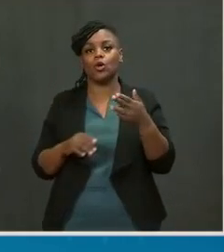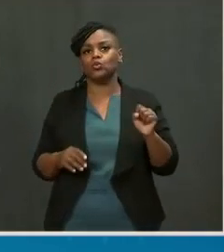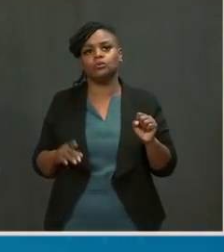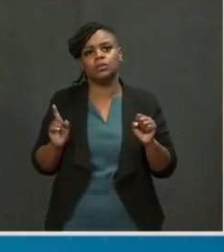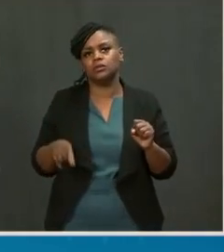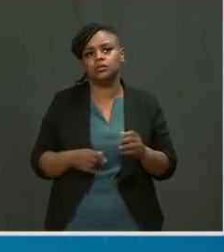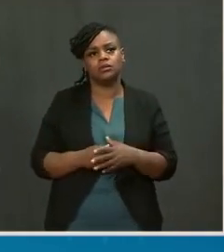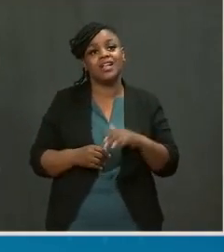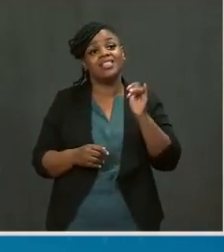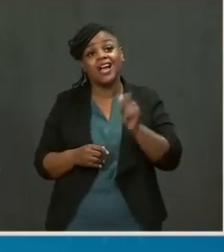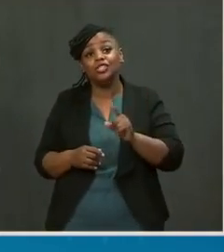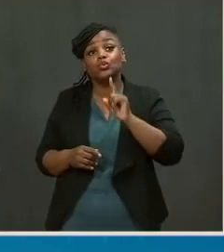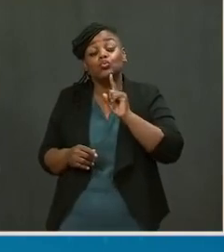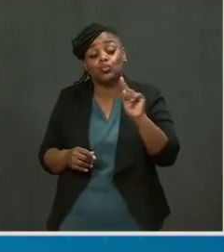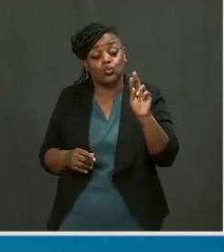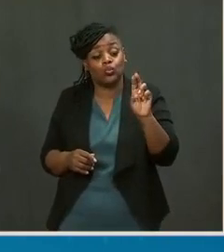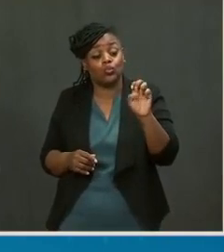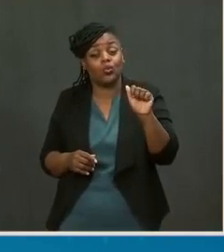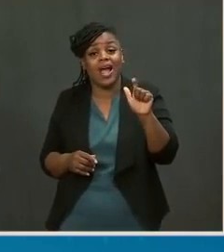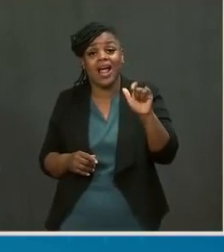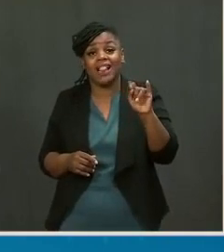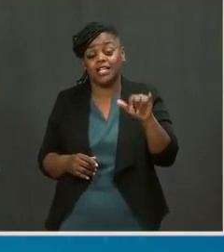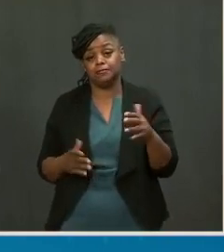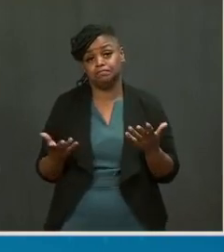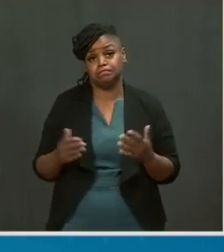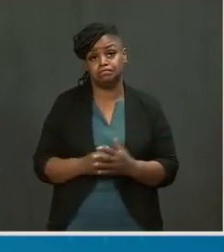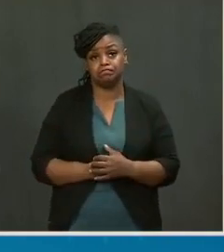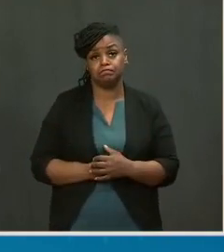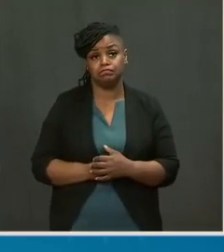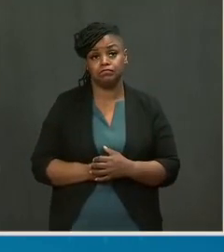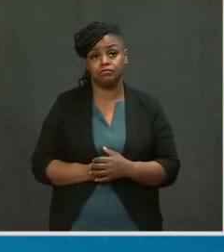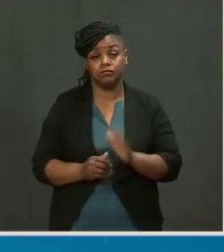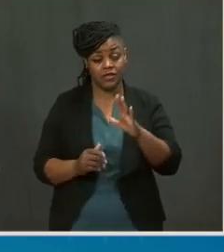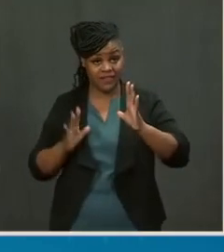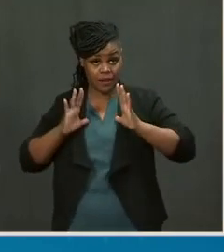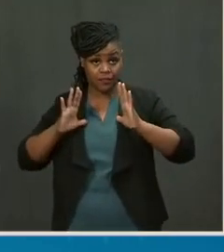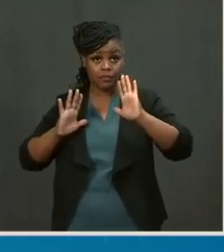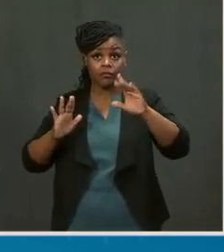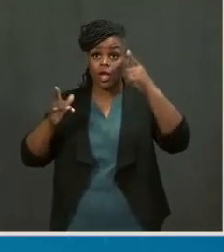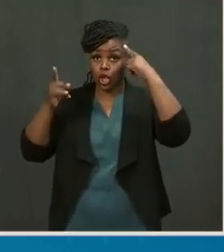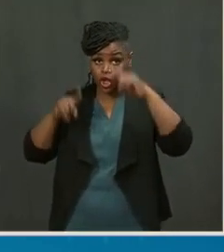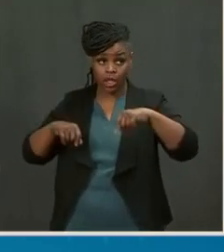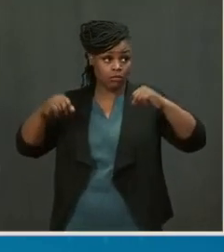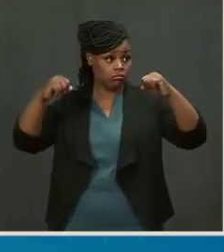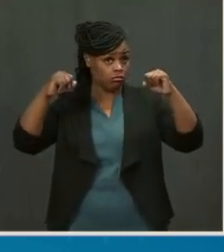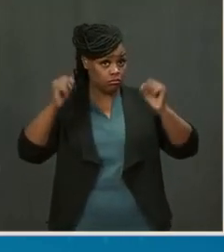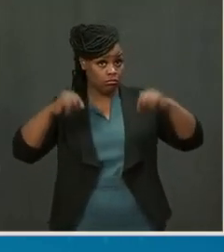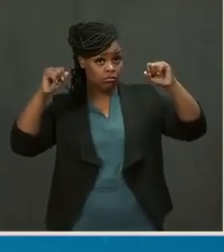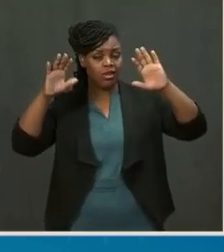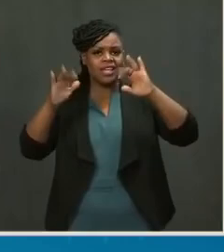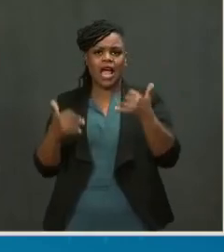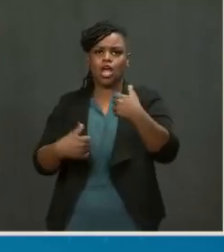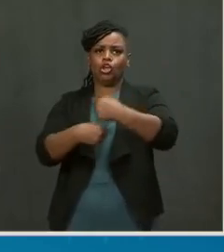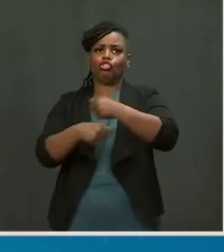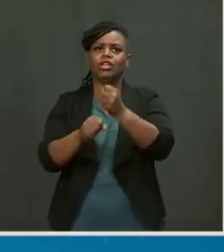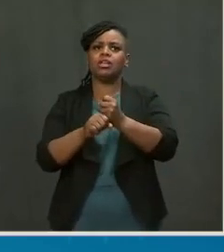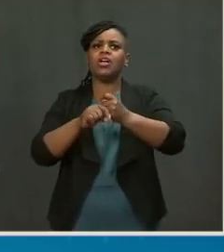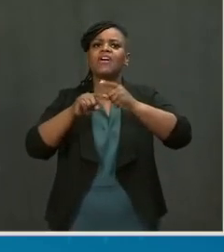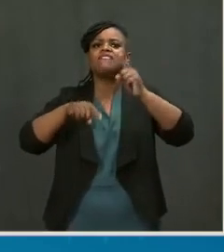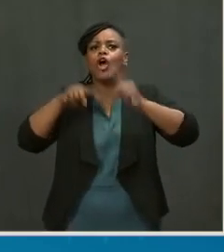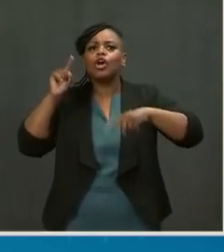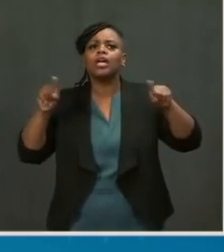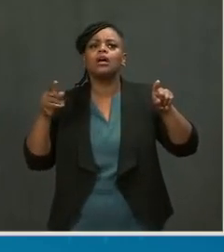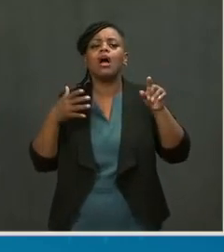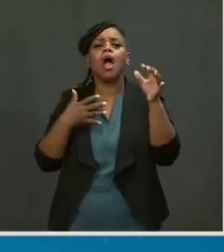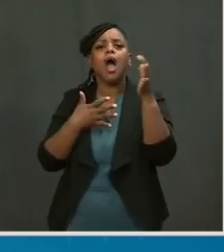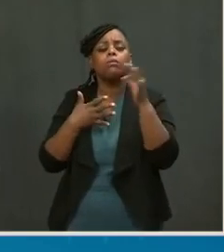then agree to that and say we're going to create then a variety of options for an individual to